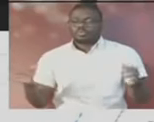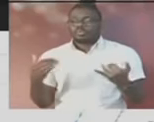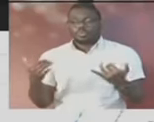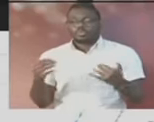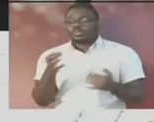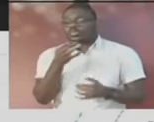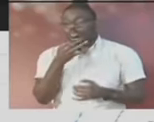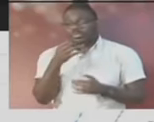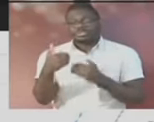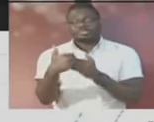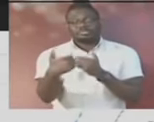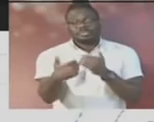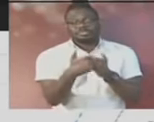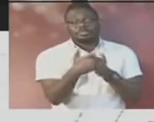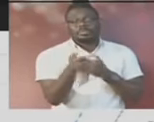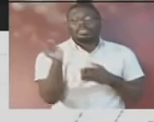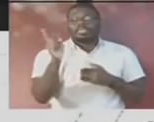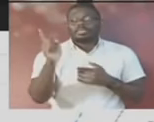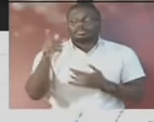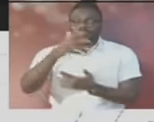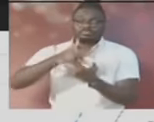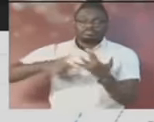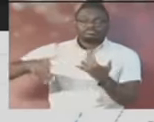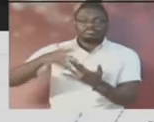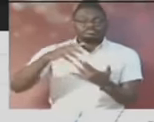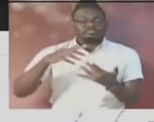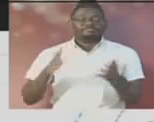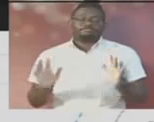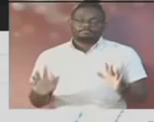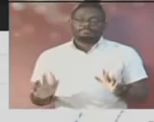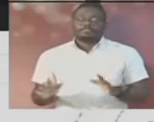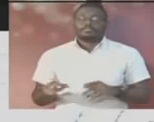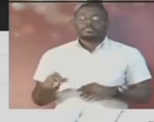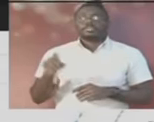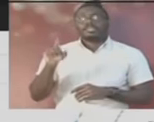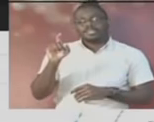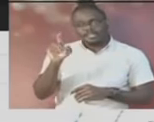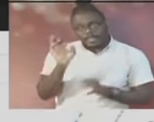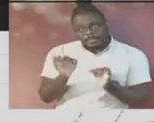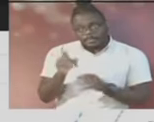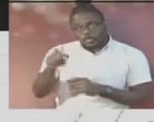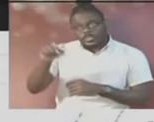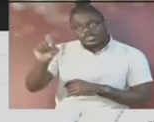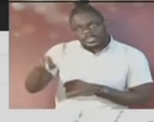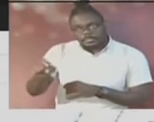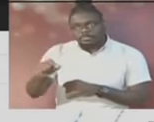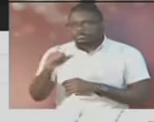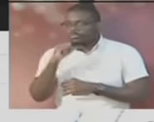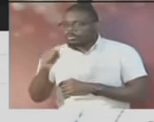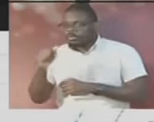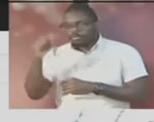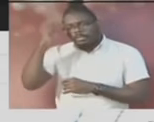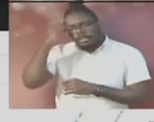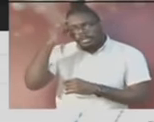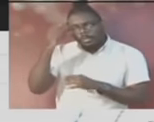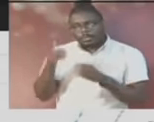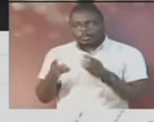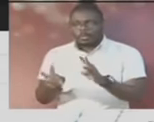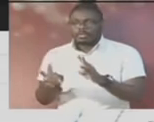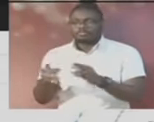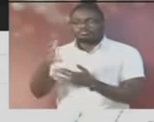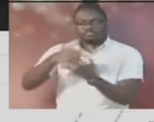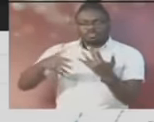not circulating, of finding ways to work remotely, of finding ways not to interact as much, is the only thing that's going to drive